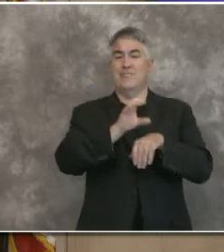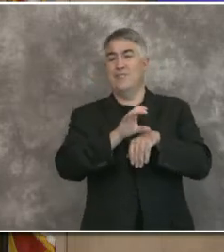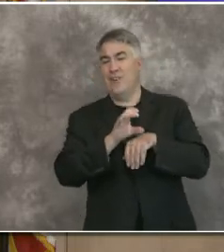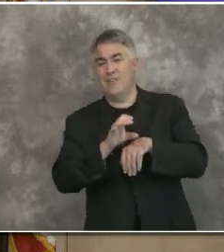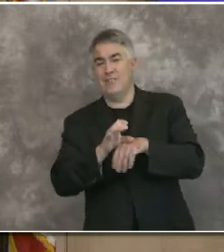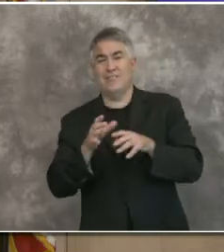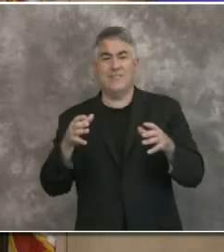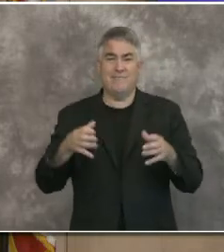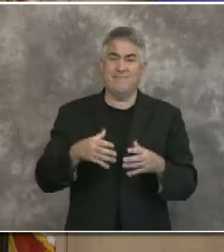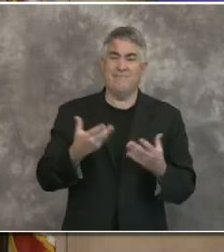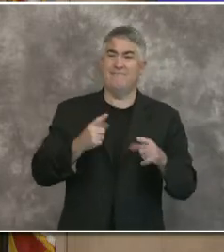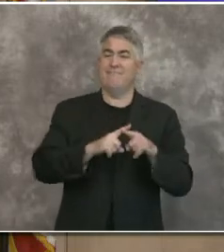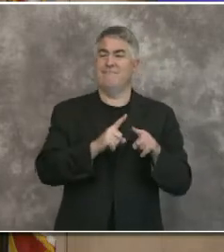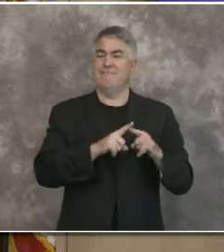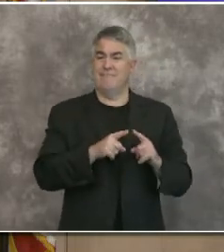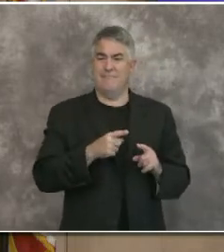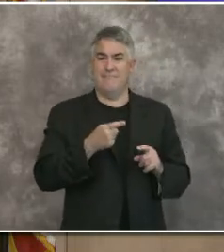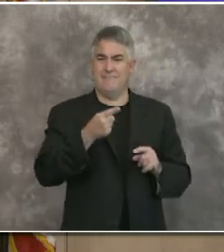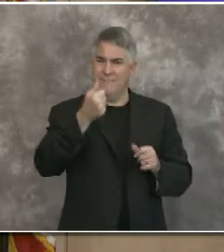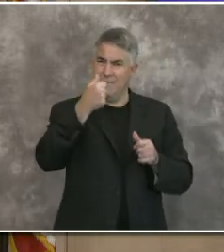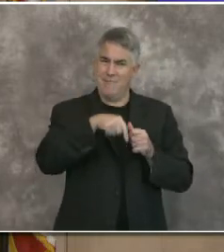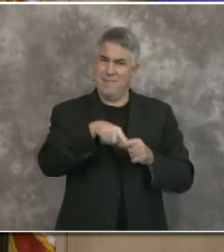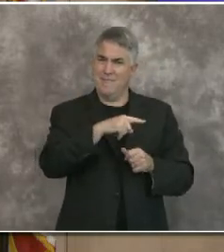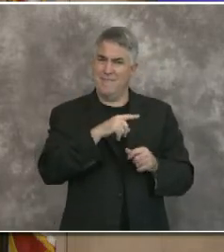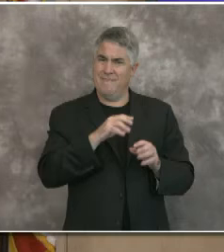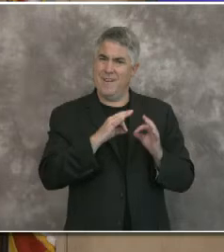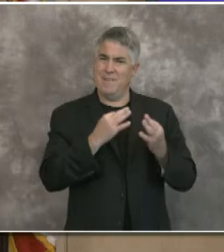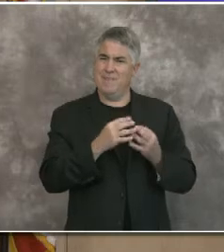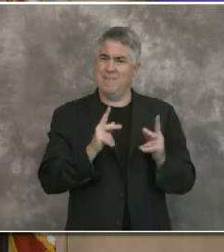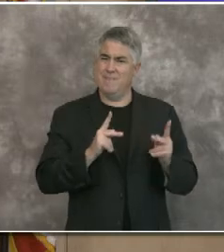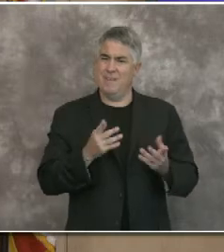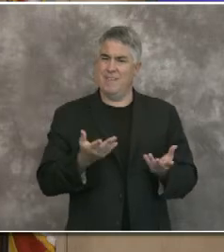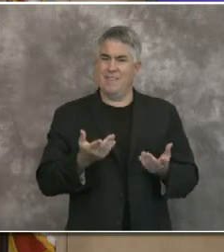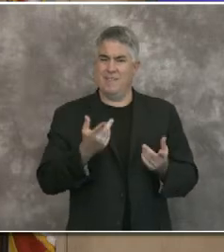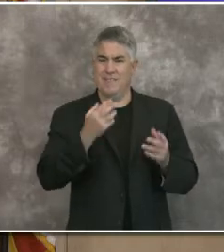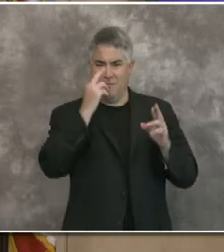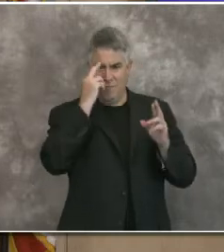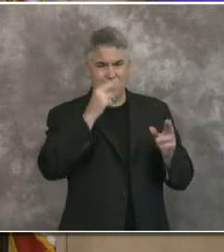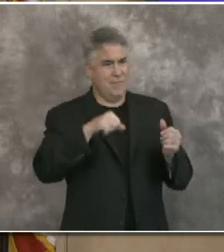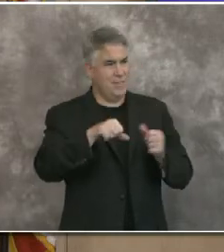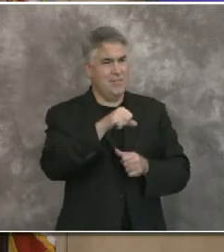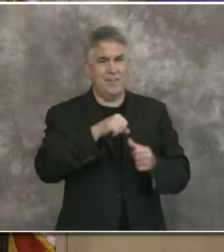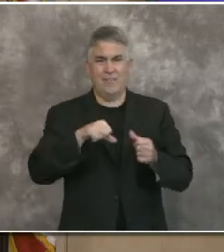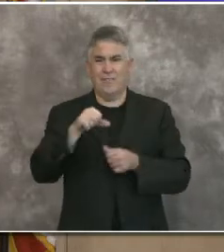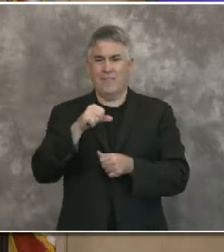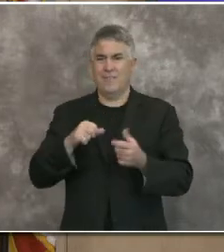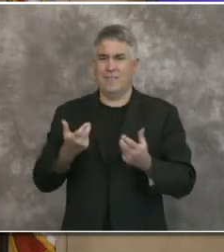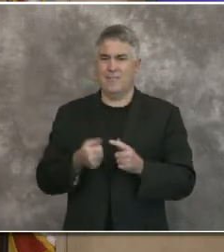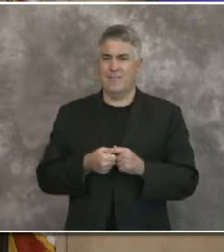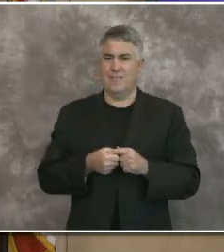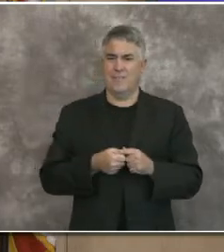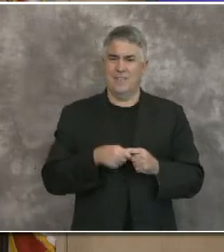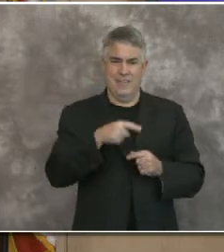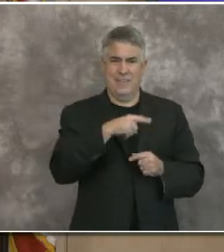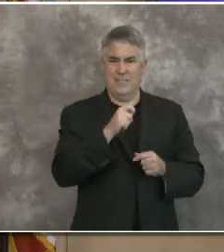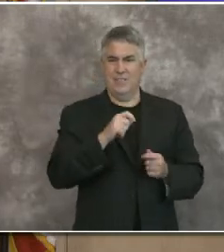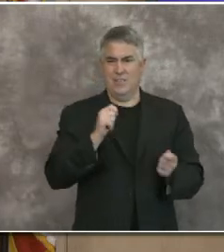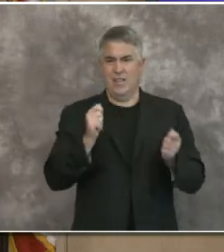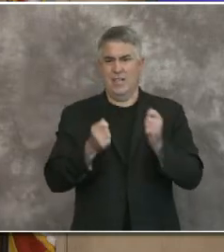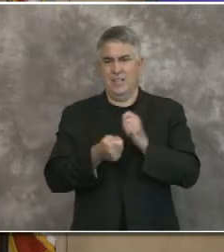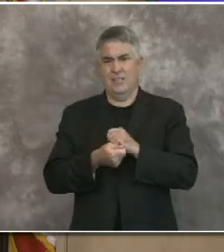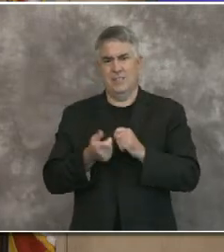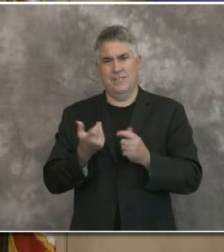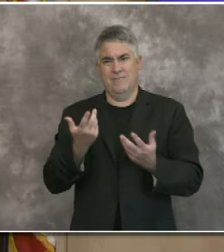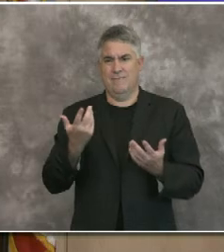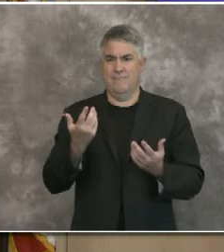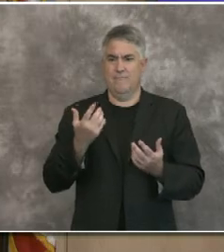And if we keep that in mind and we continue to talk and respect each other, these changes will not only be long-lasting, they'll be